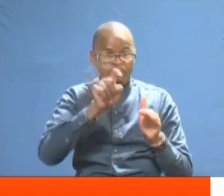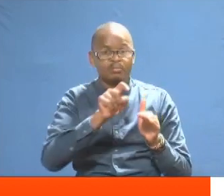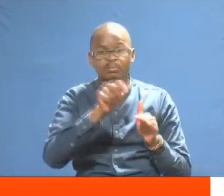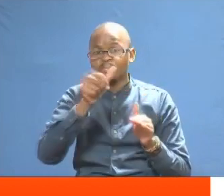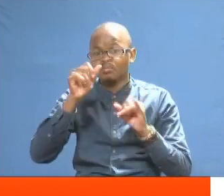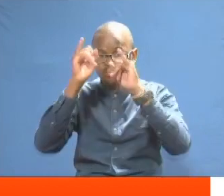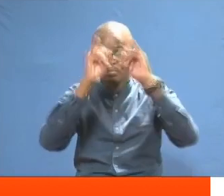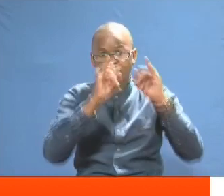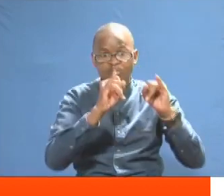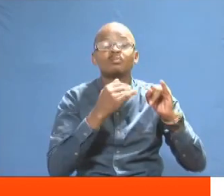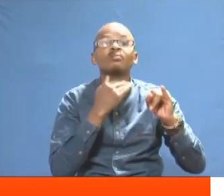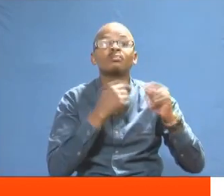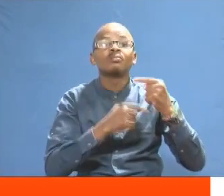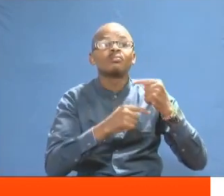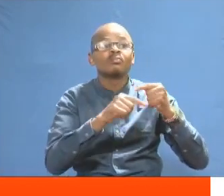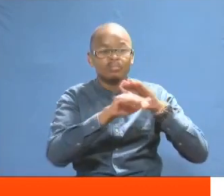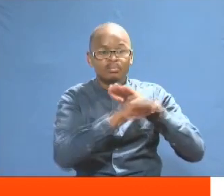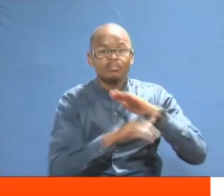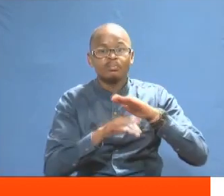other individuals would want an ethnic-based